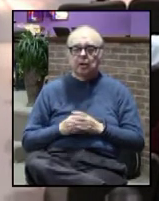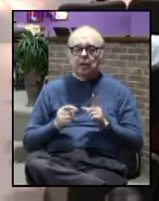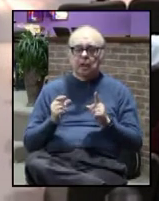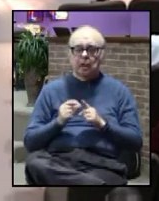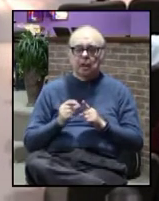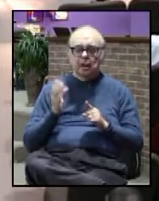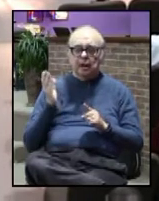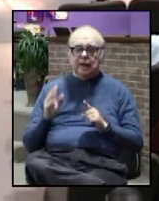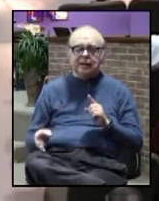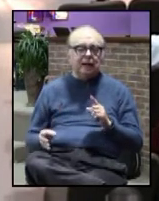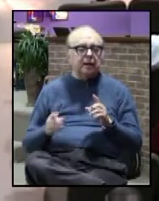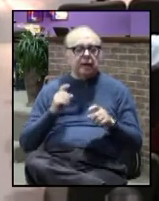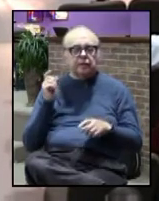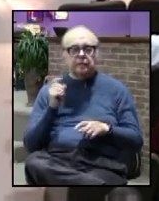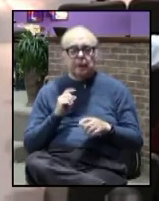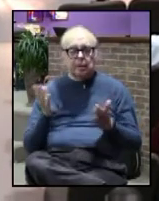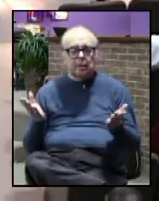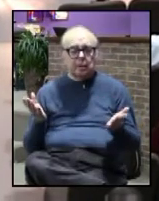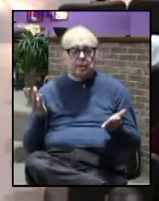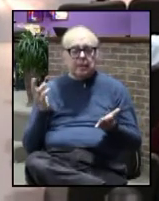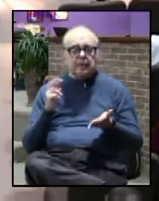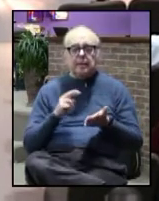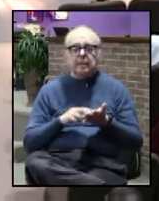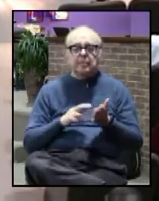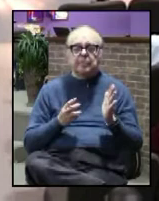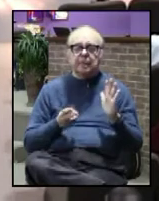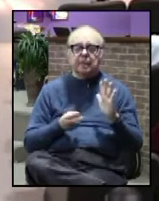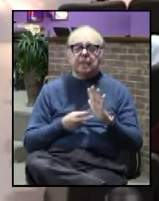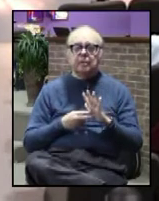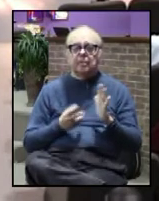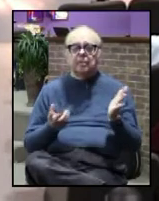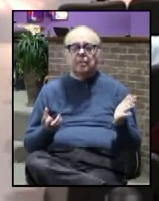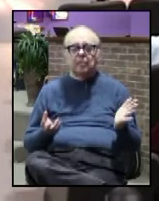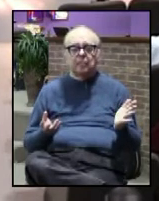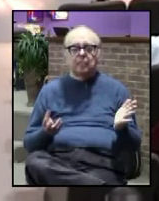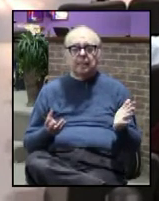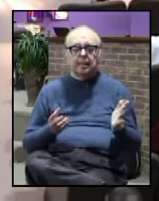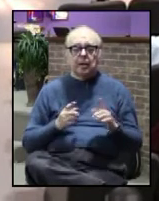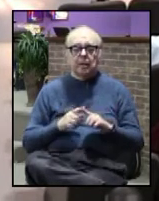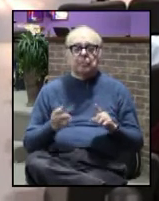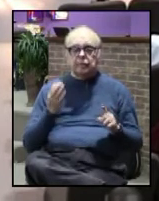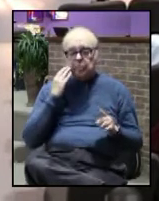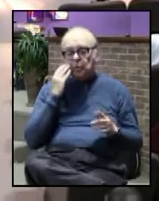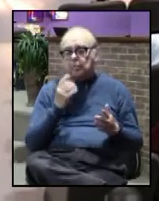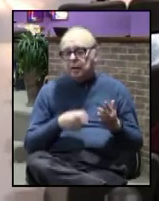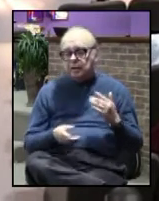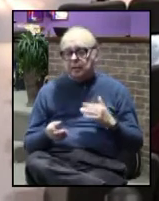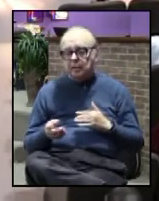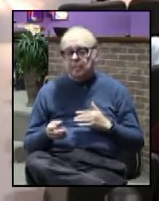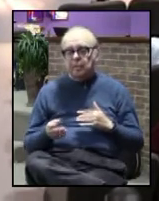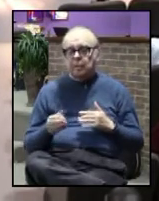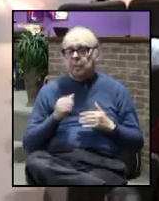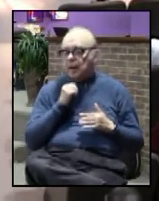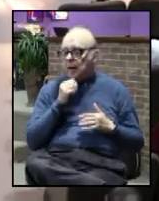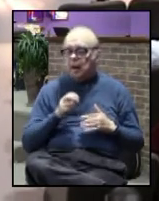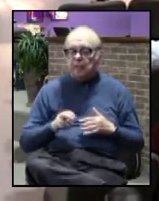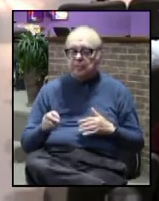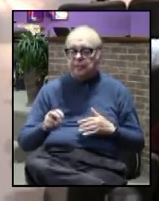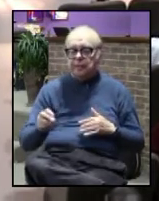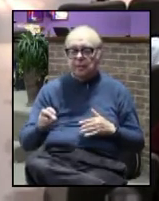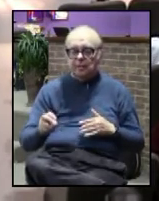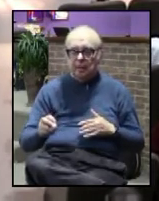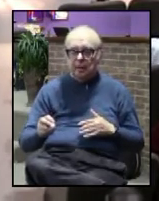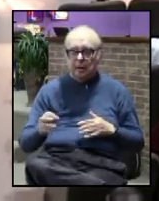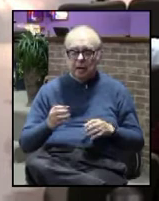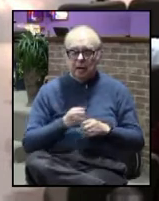Words could never express what it is. But you know what? I'm not drifting there.